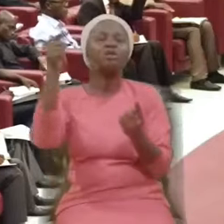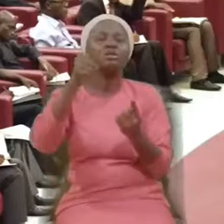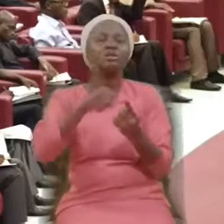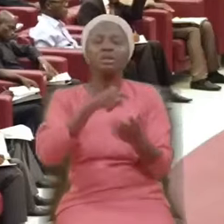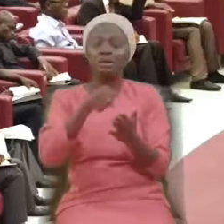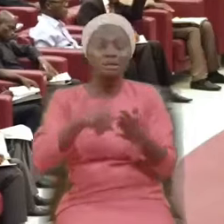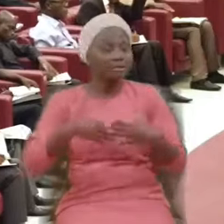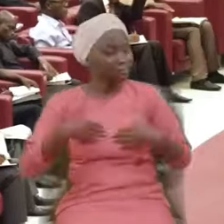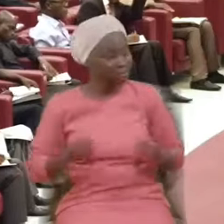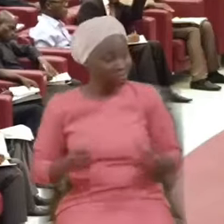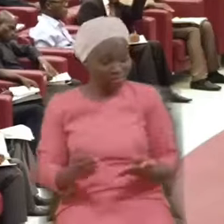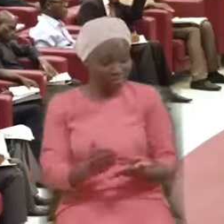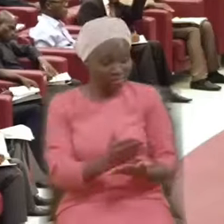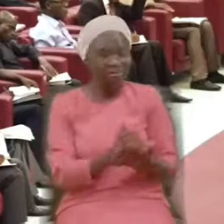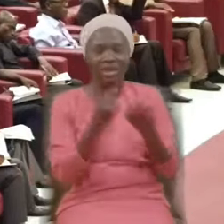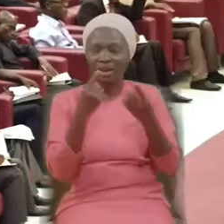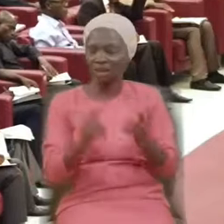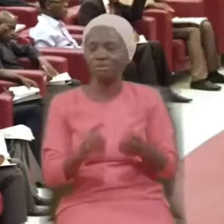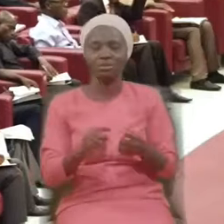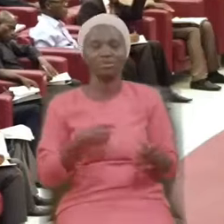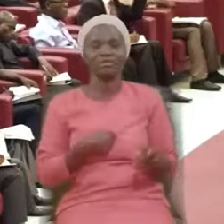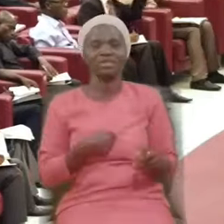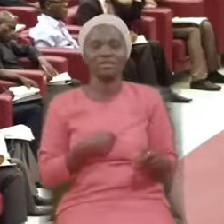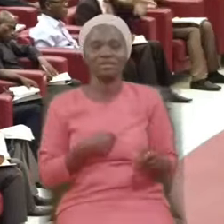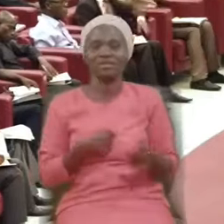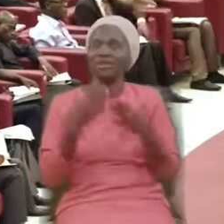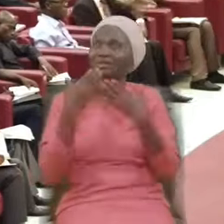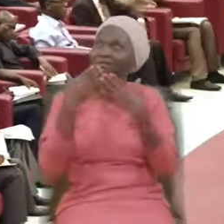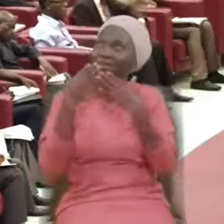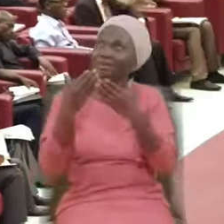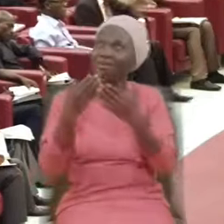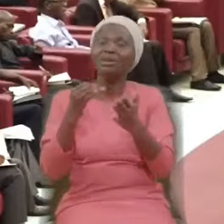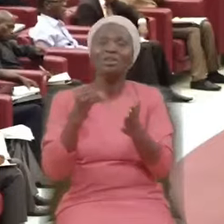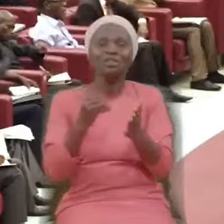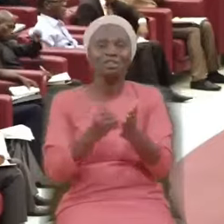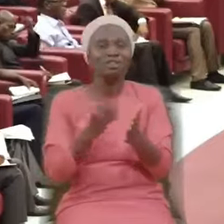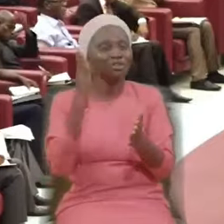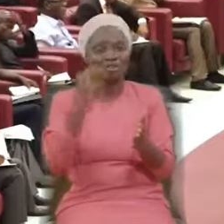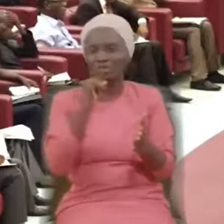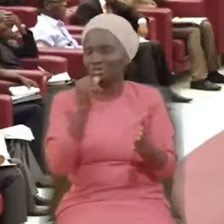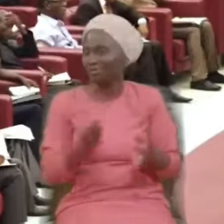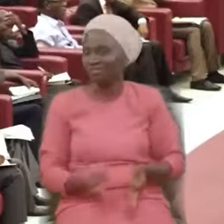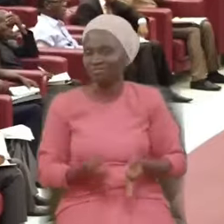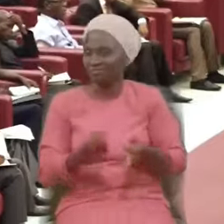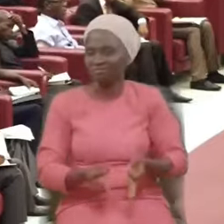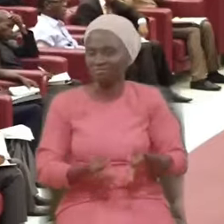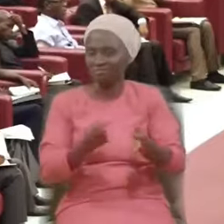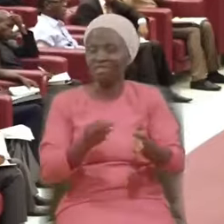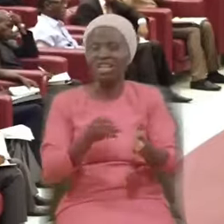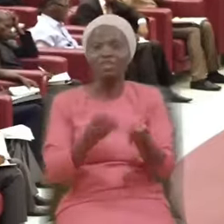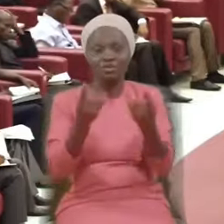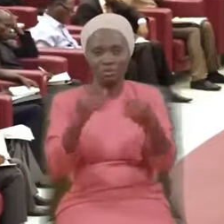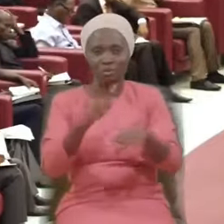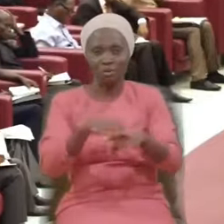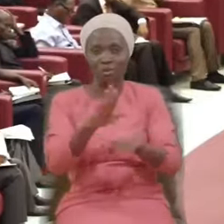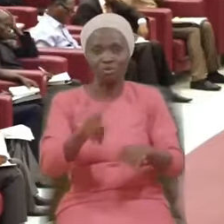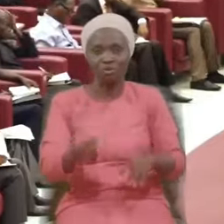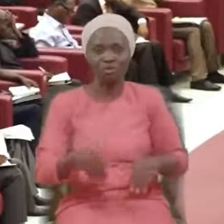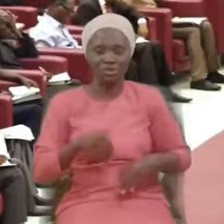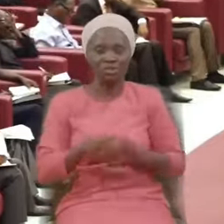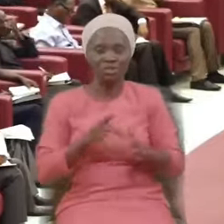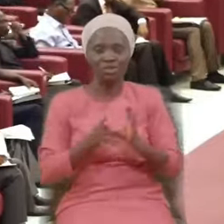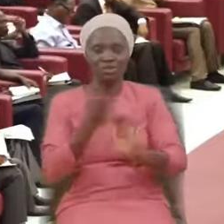taken place. Thank God, it will not be long. It will come upon your life. The prayer for total